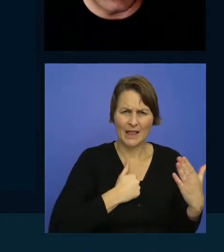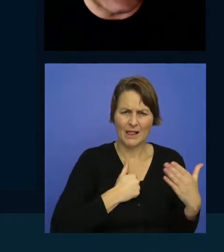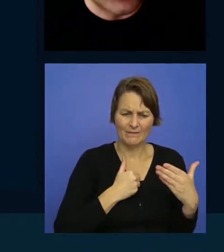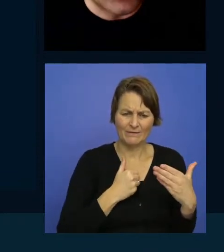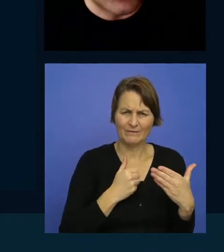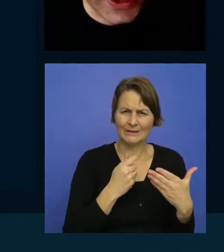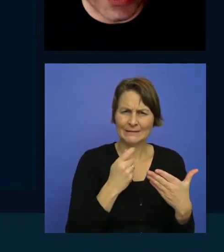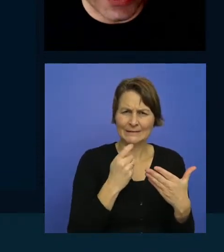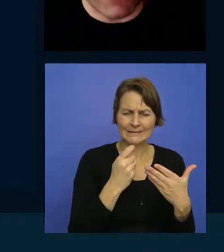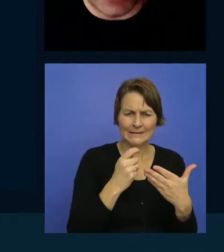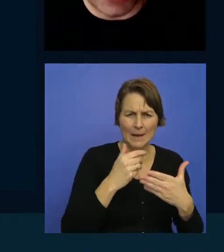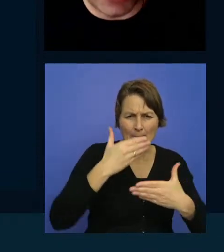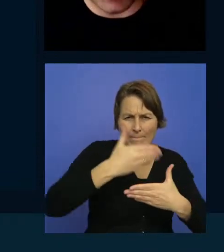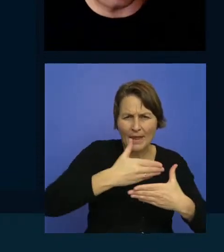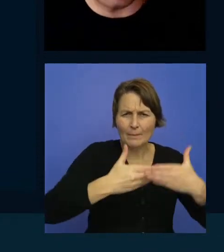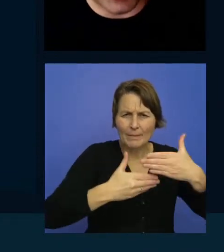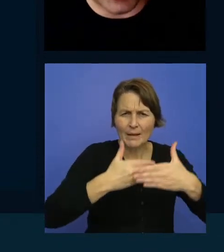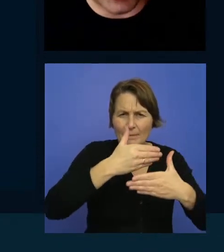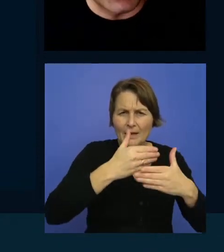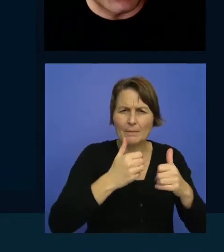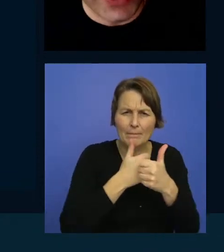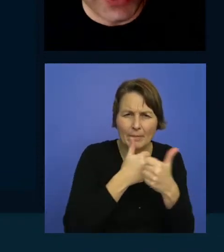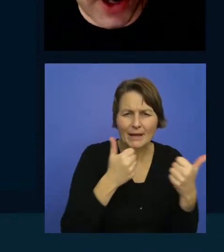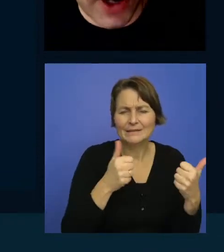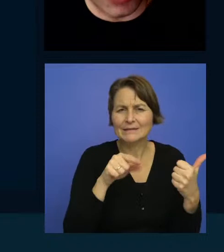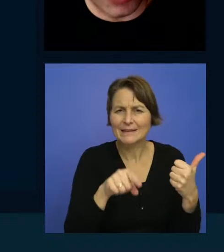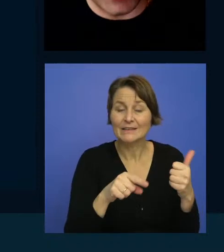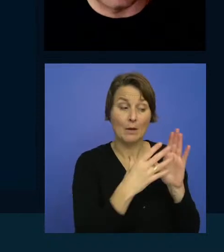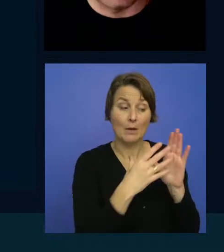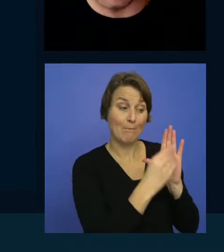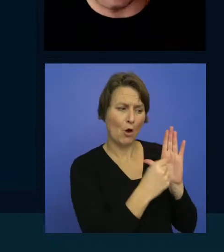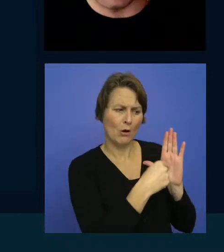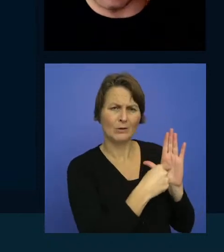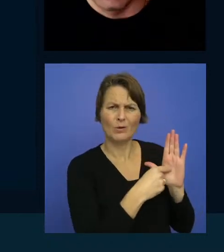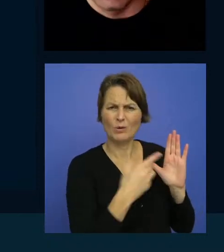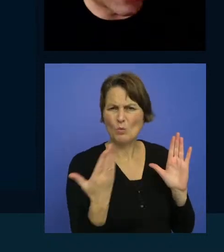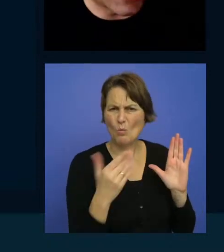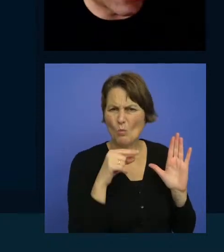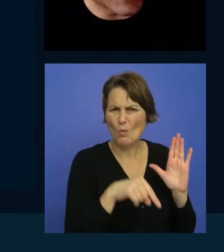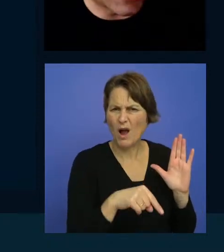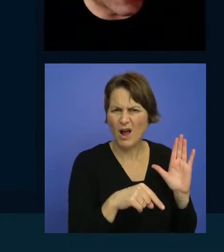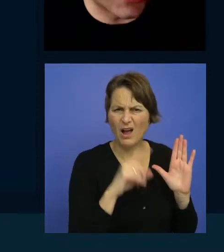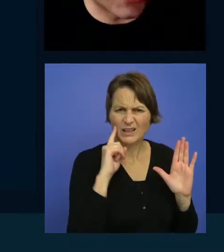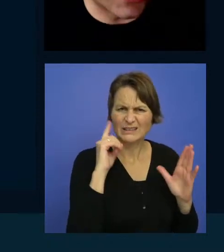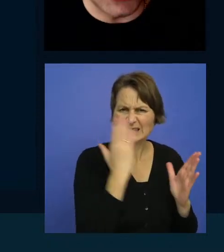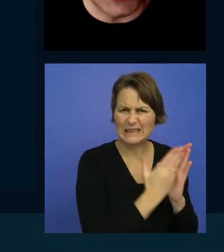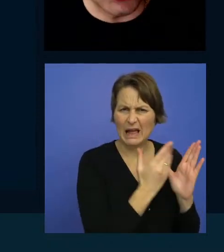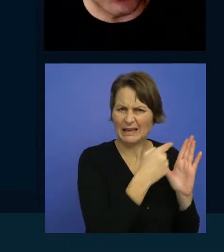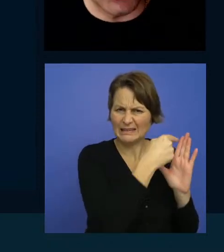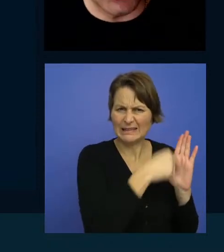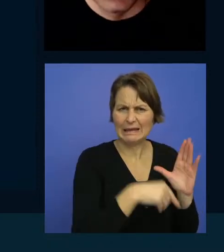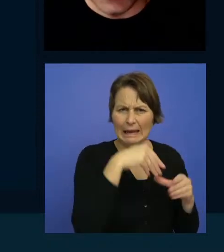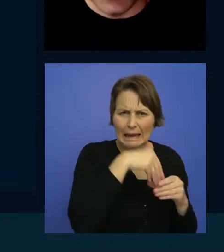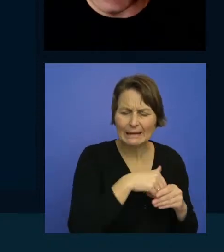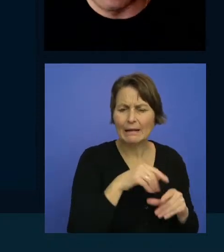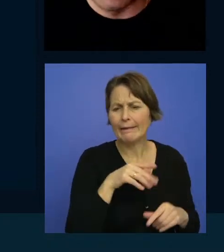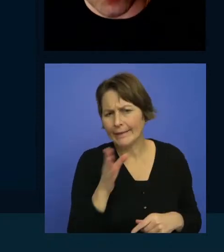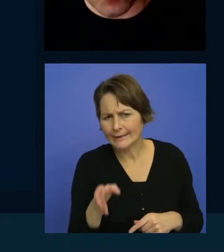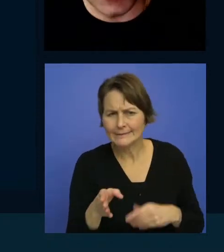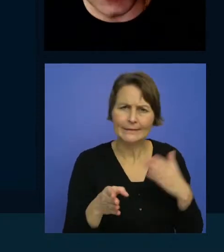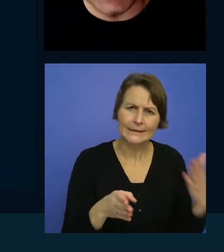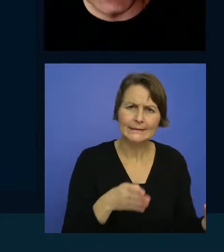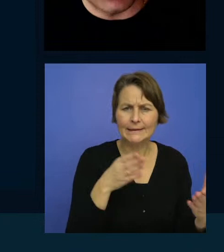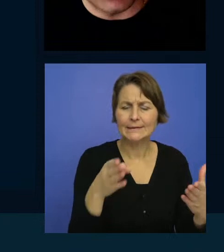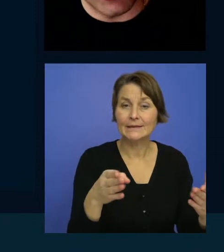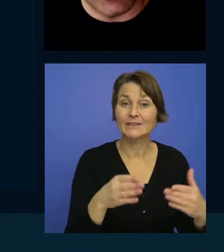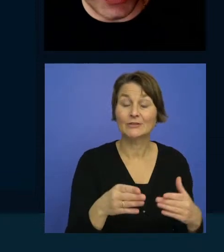are very well understood? Why did the model make this decision? How do you ensure that any of the models that were